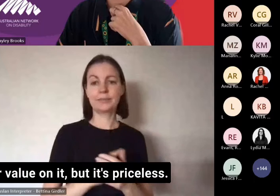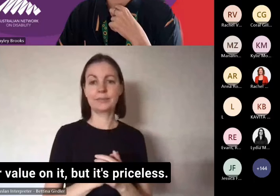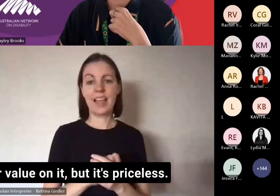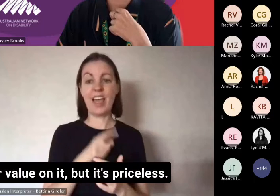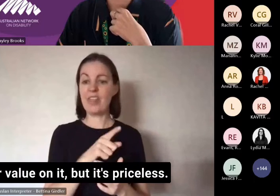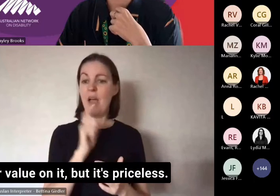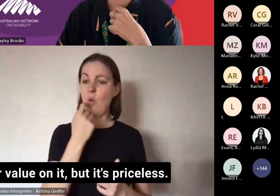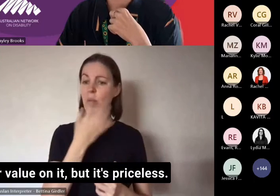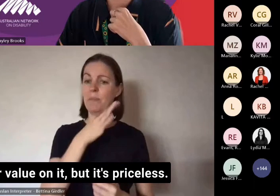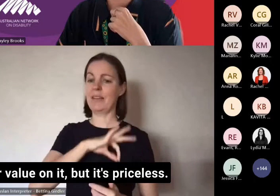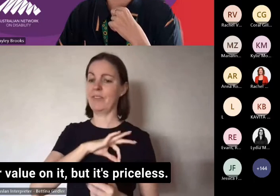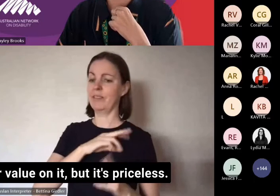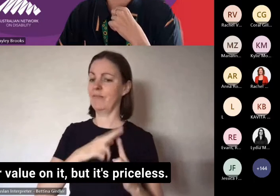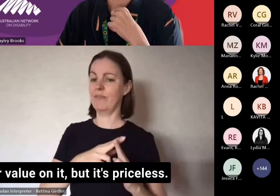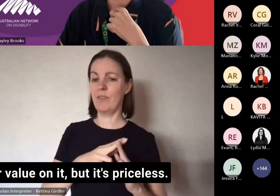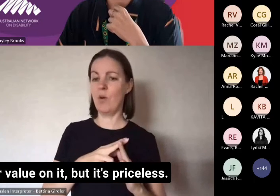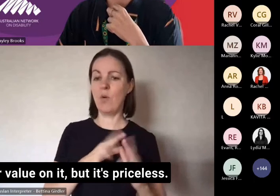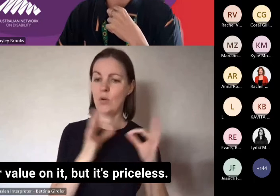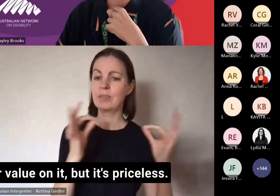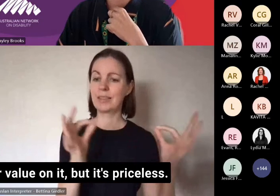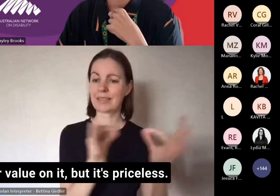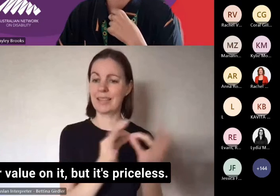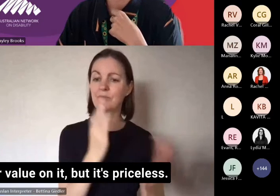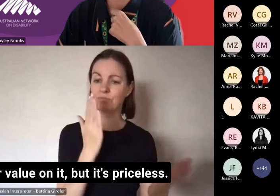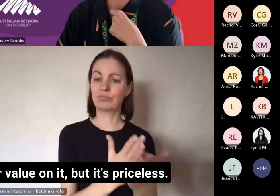you can't put a dollar value on it, but